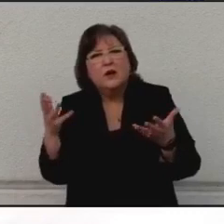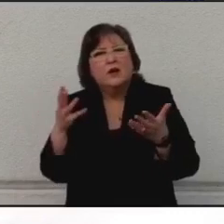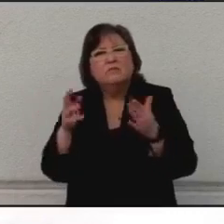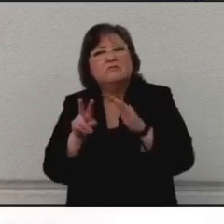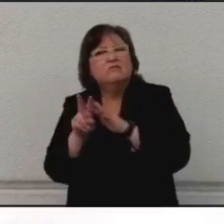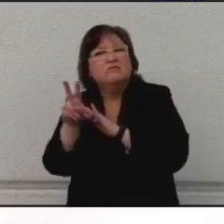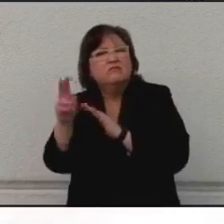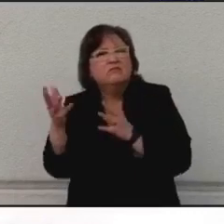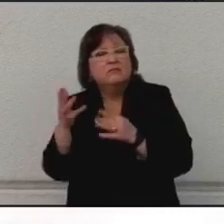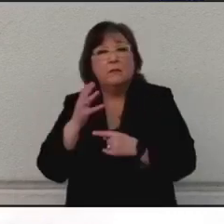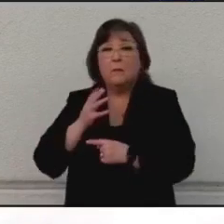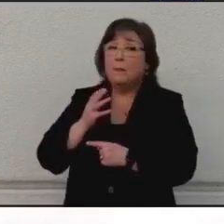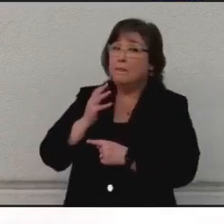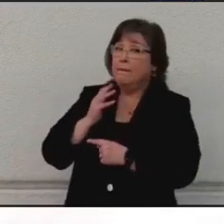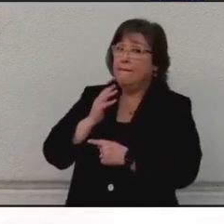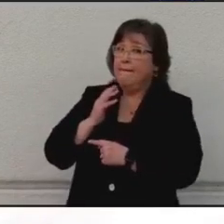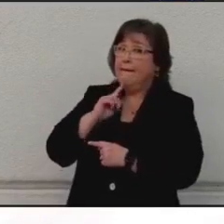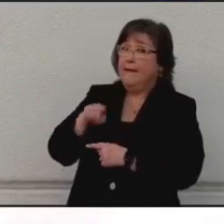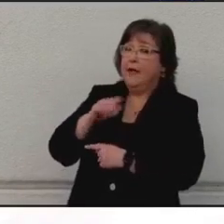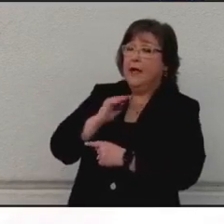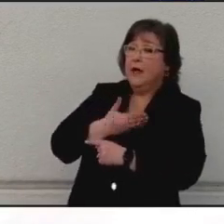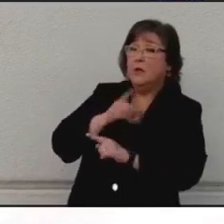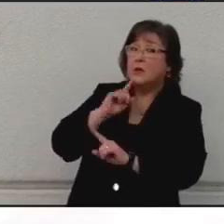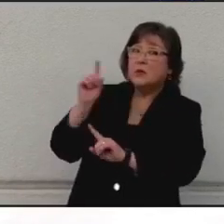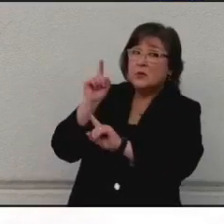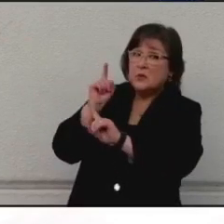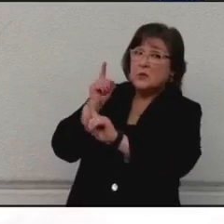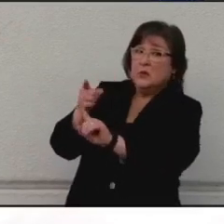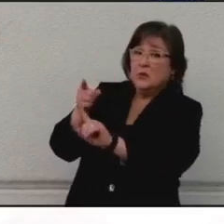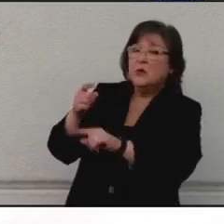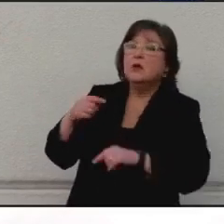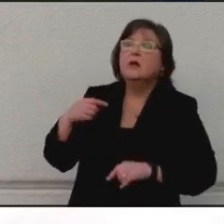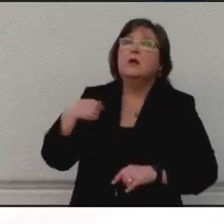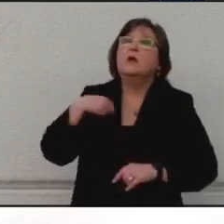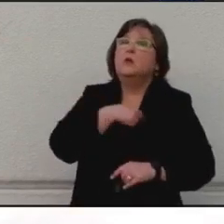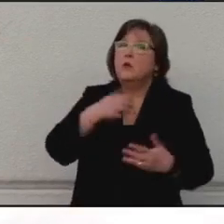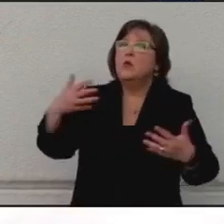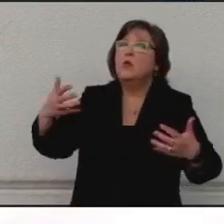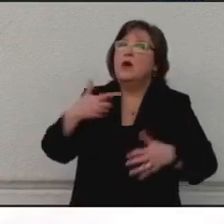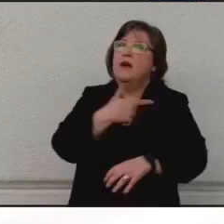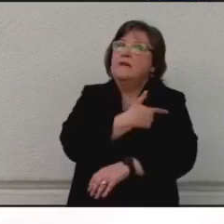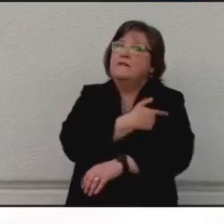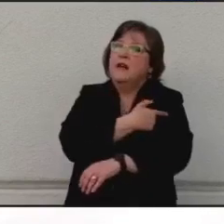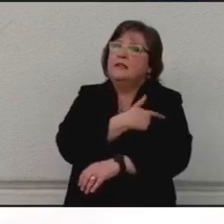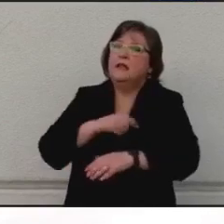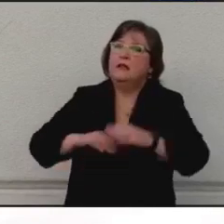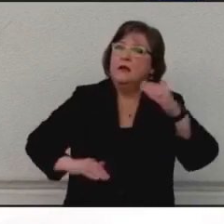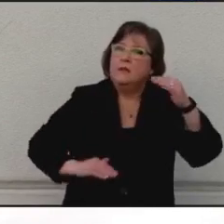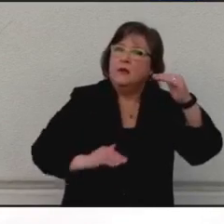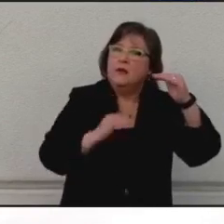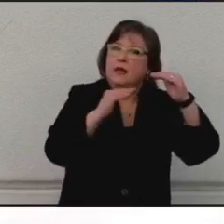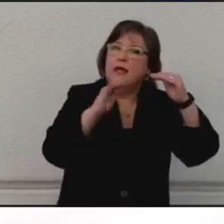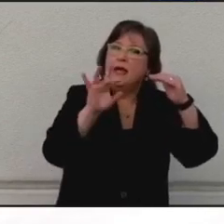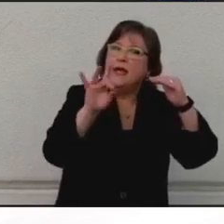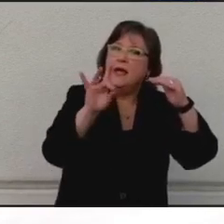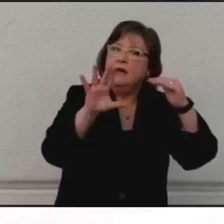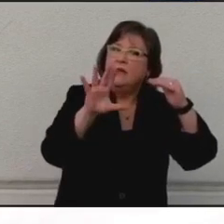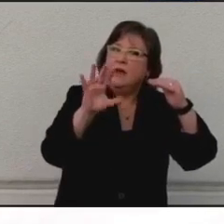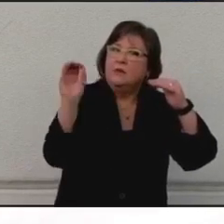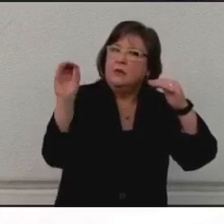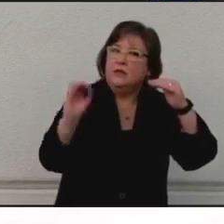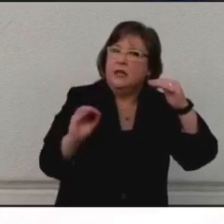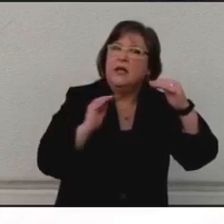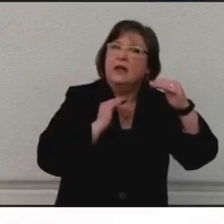The goal that we set was to vaccinate 85% of our eligible population, which is 16 and